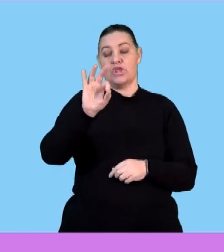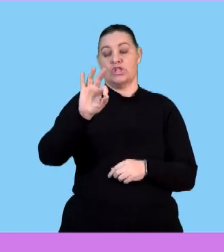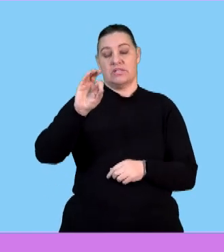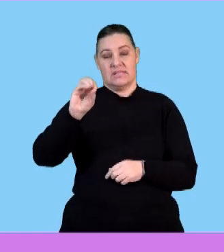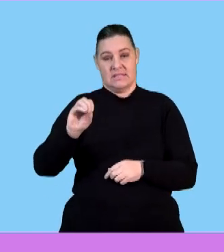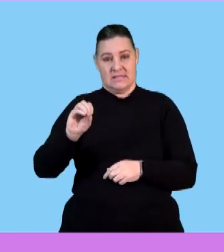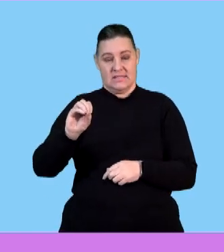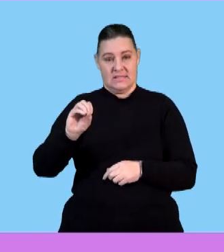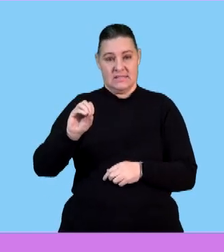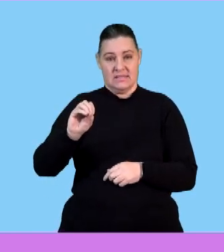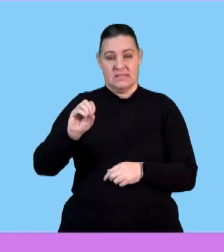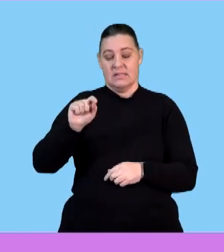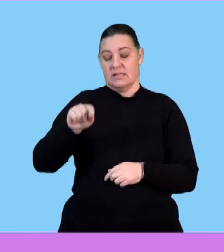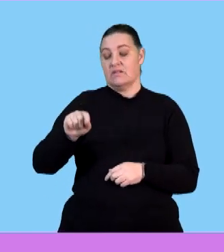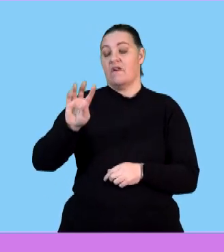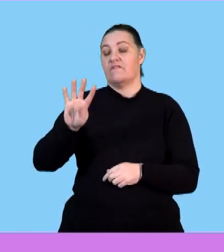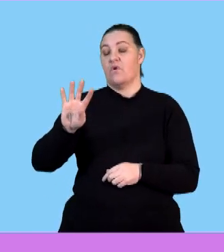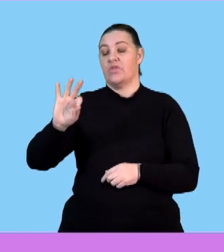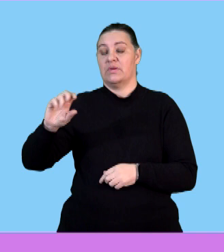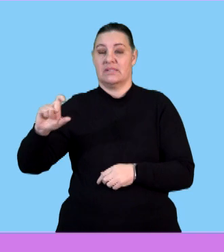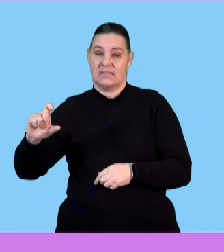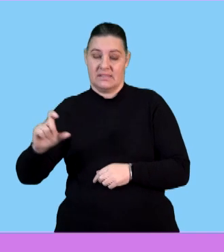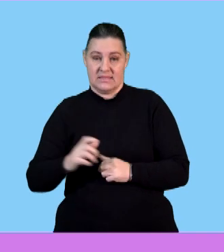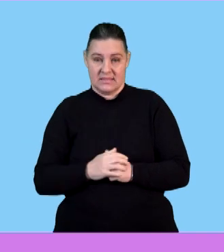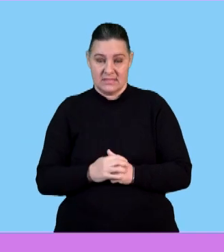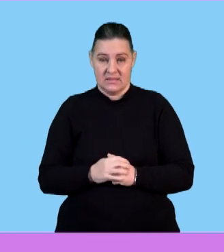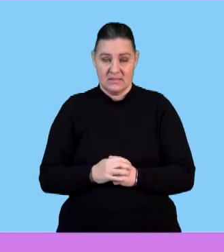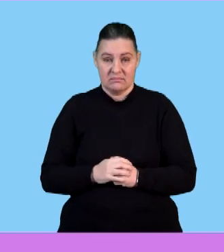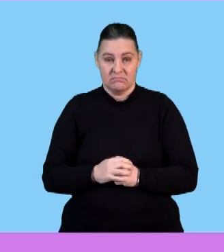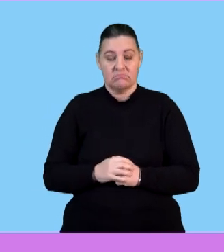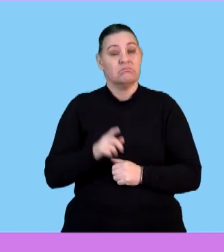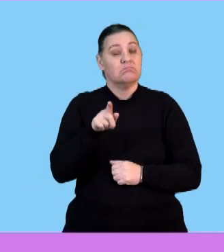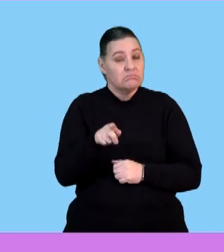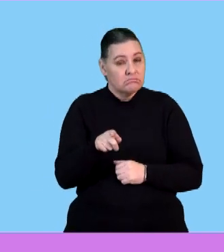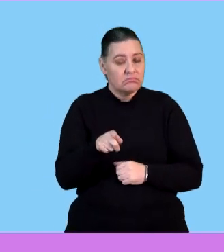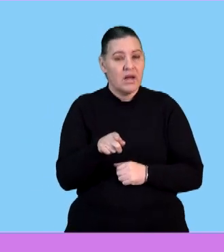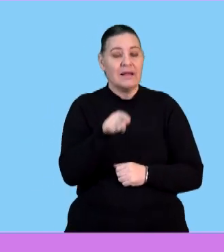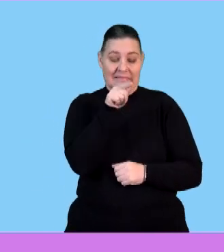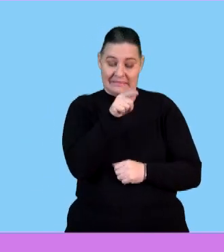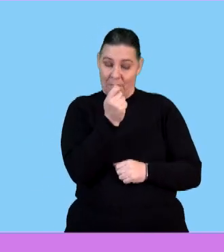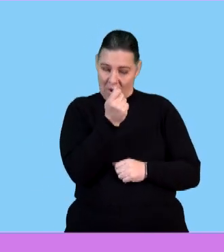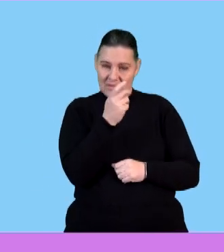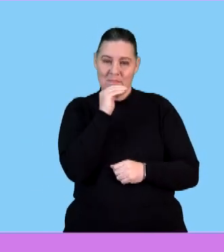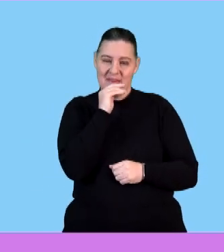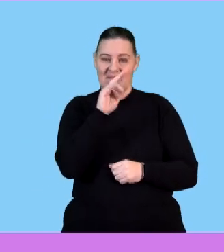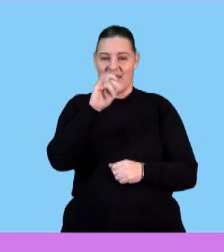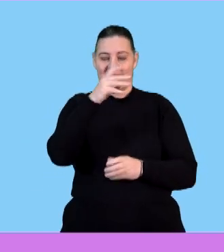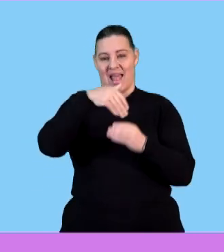130 Rand and 43 cents. And this price excludes VAT.